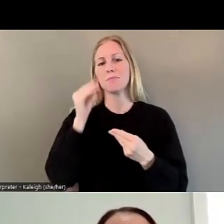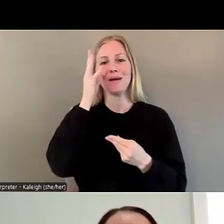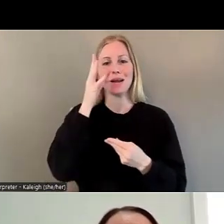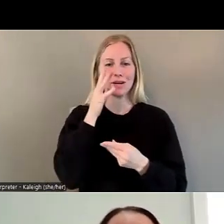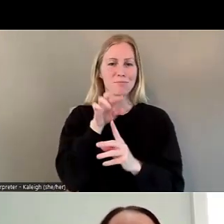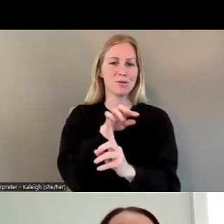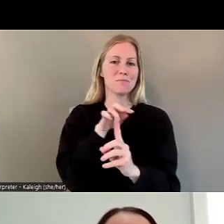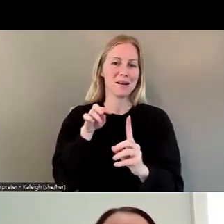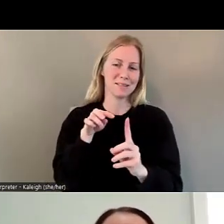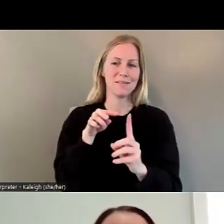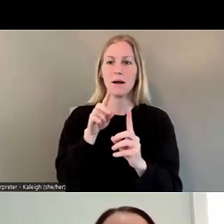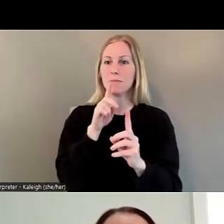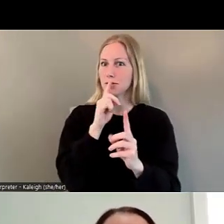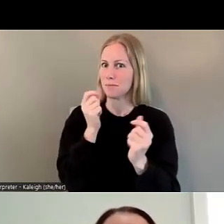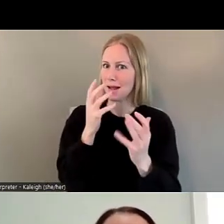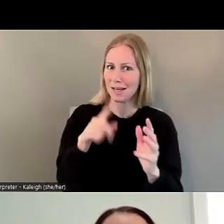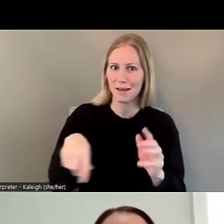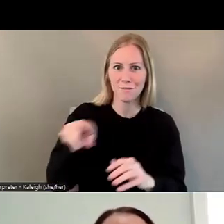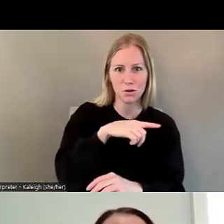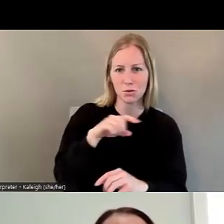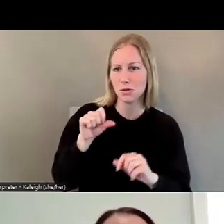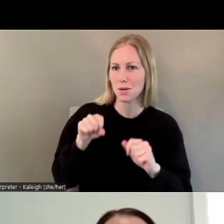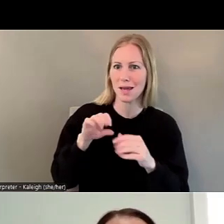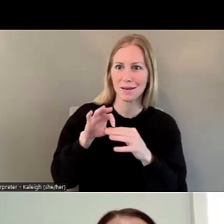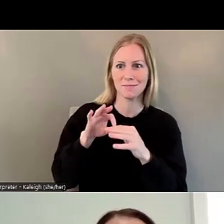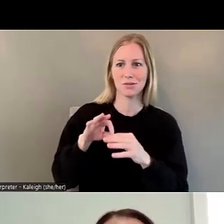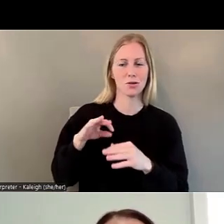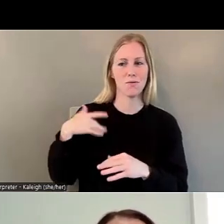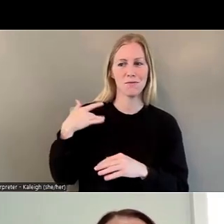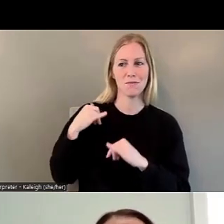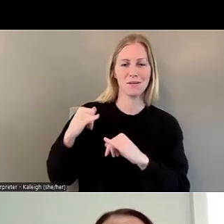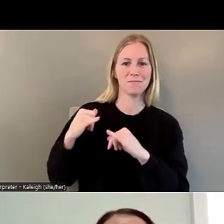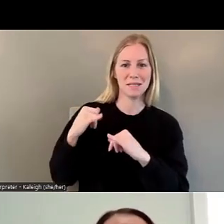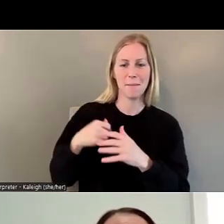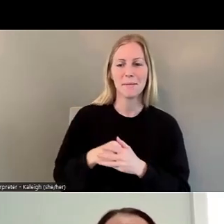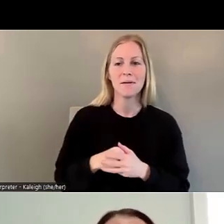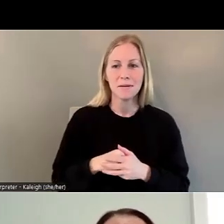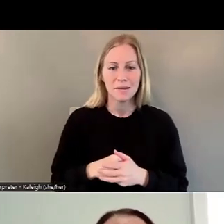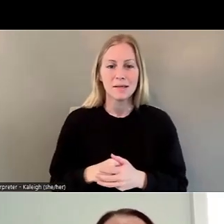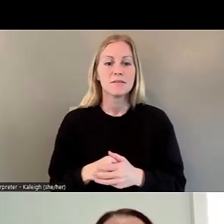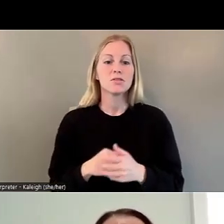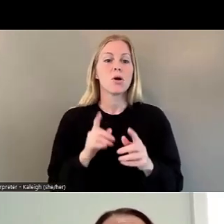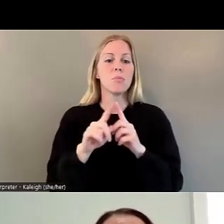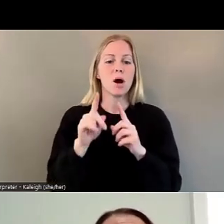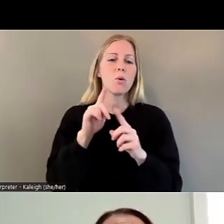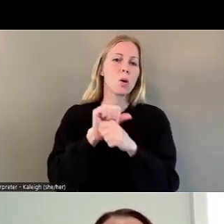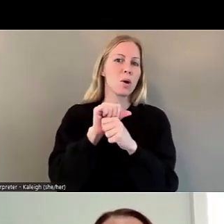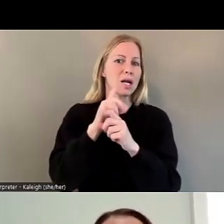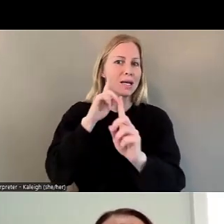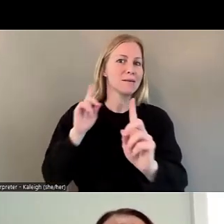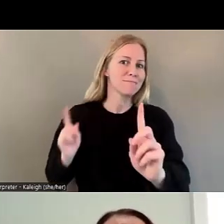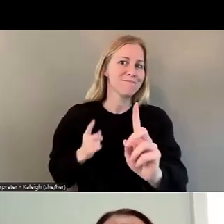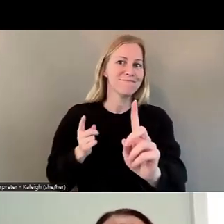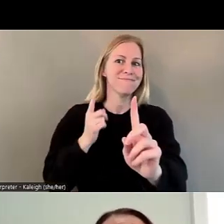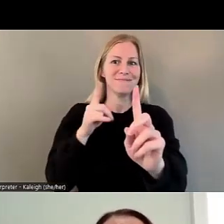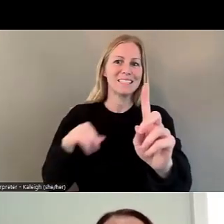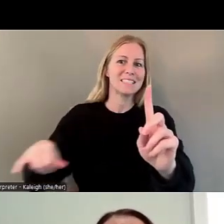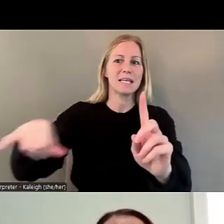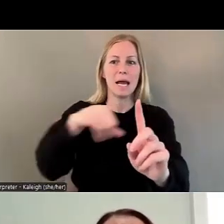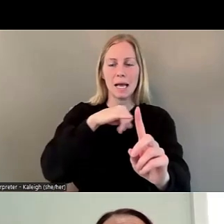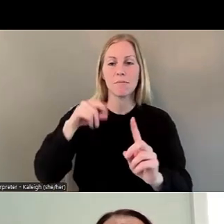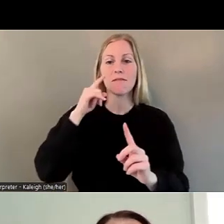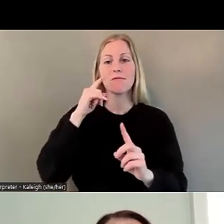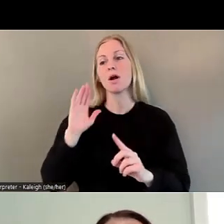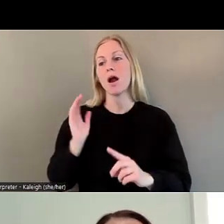to, no matter what capacity that you're here in today. But we're all working towards the same goal, and that is for our children and the adults that